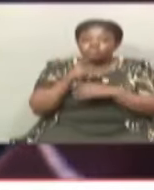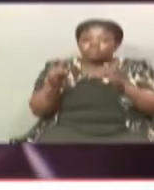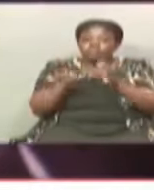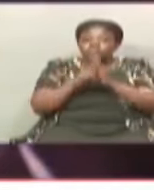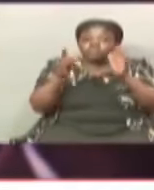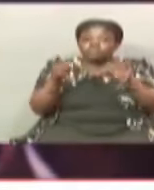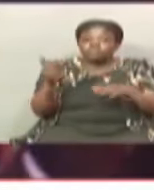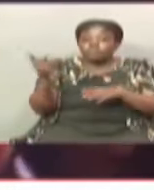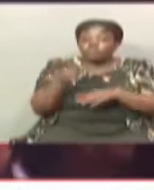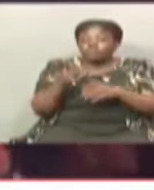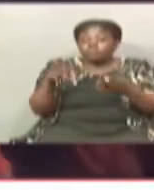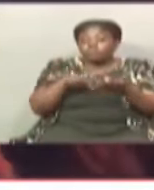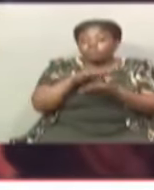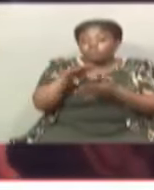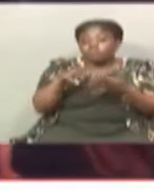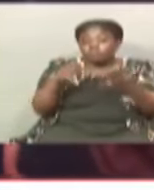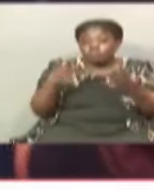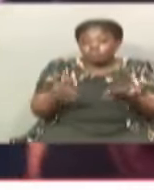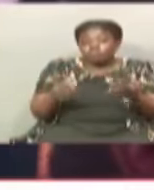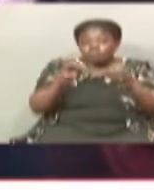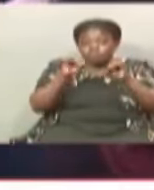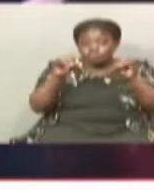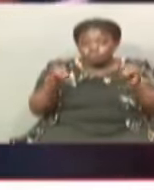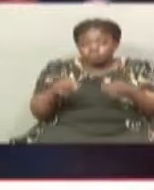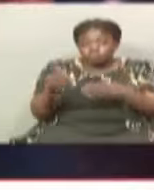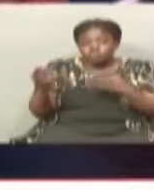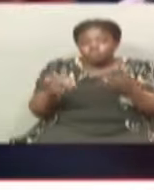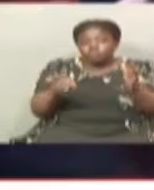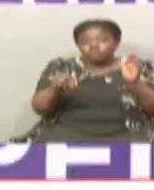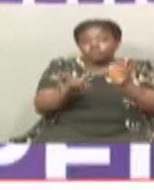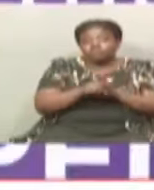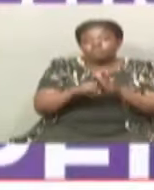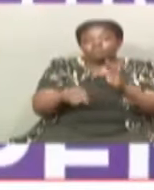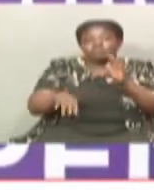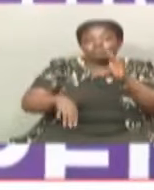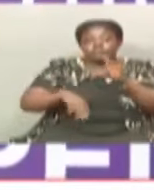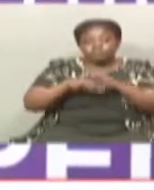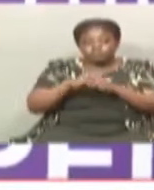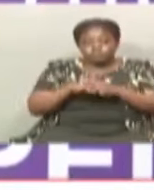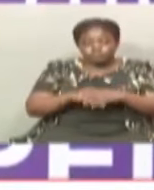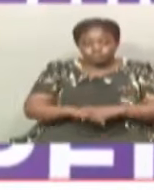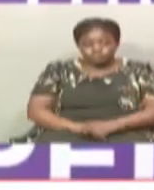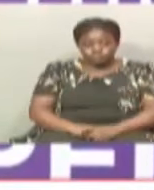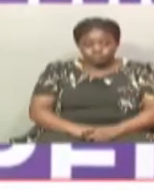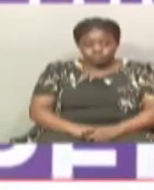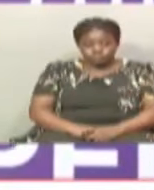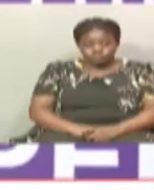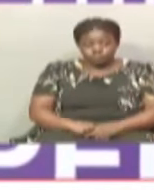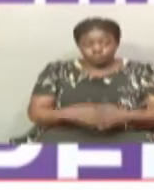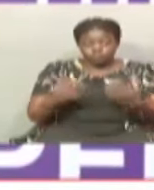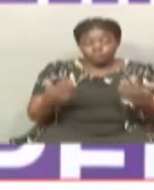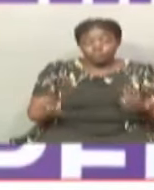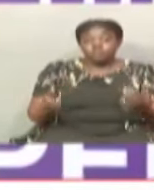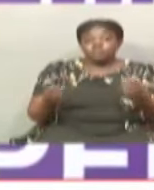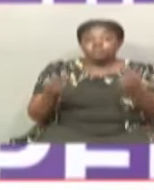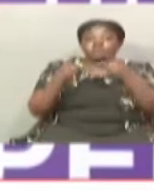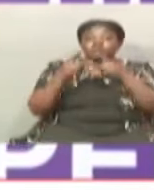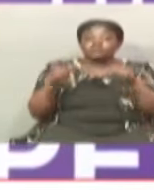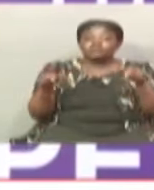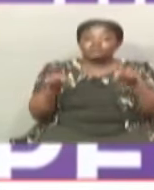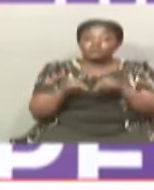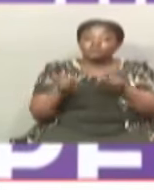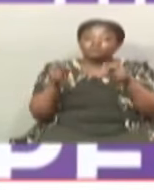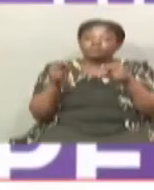ab'enju zino bwebutebuzaabuza bafuba okulaba nga baleeta obujulizi obutuufu. When the trial begins, and it will begin